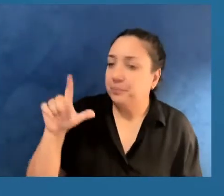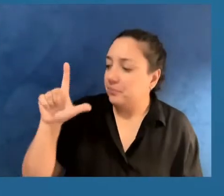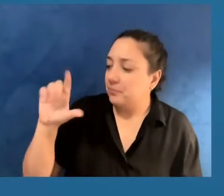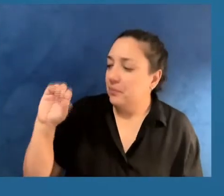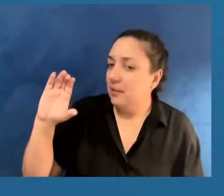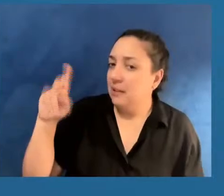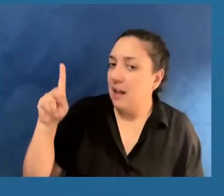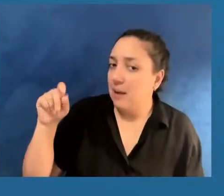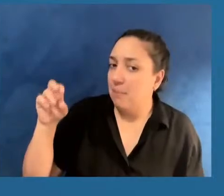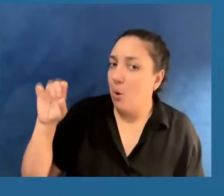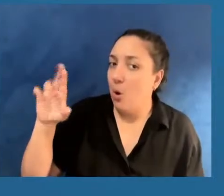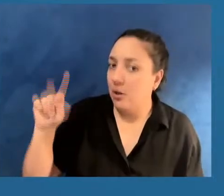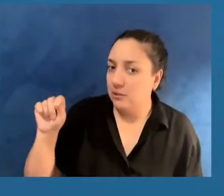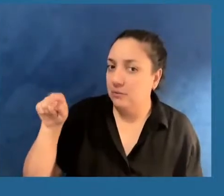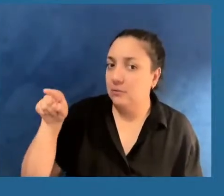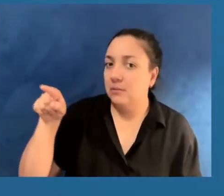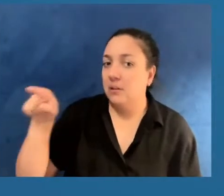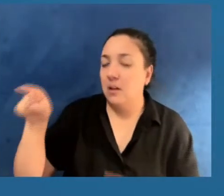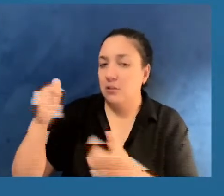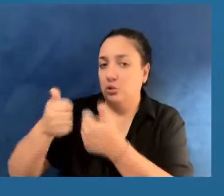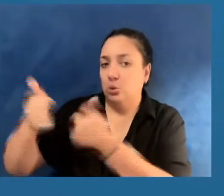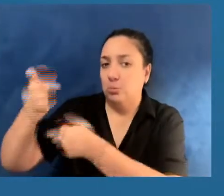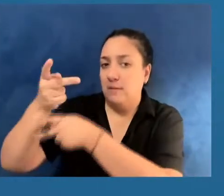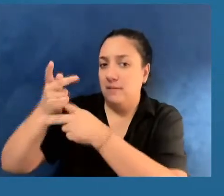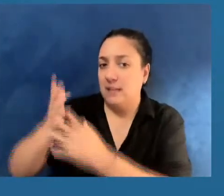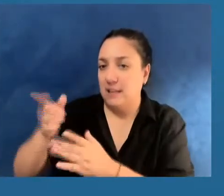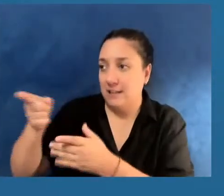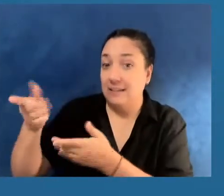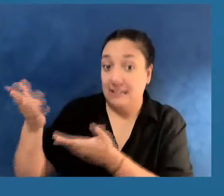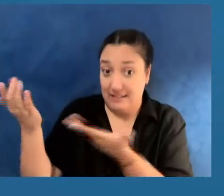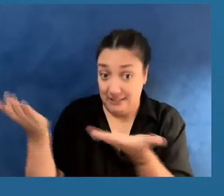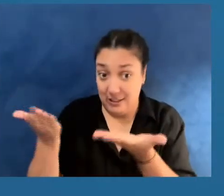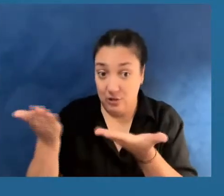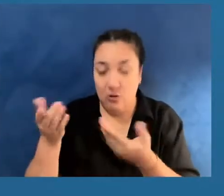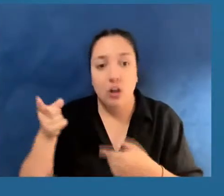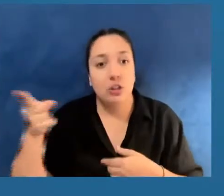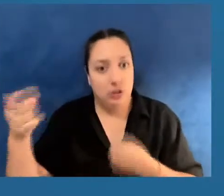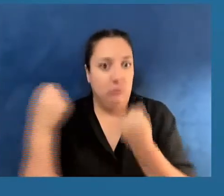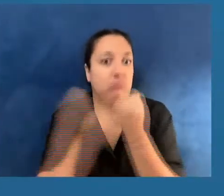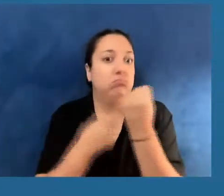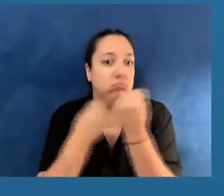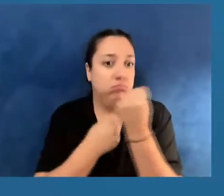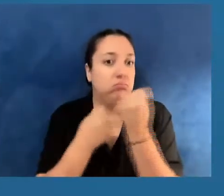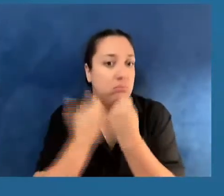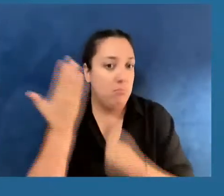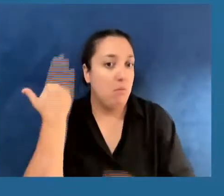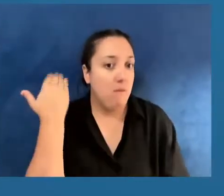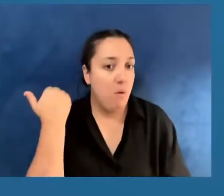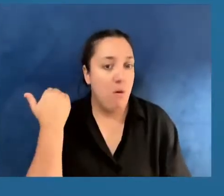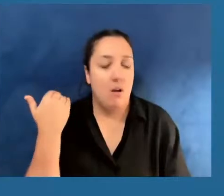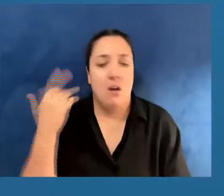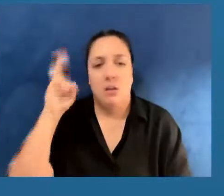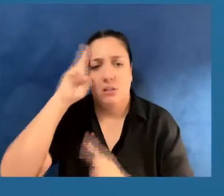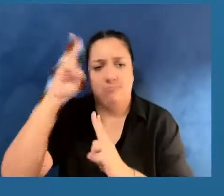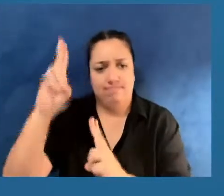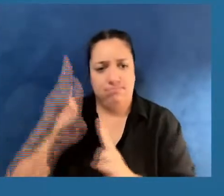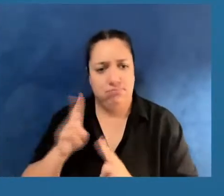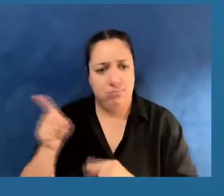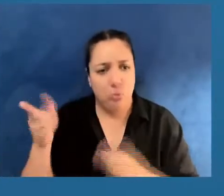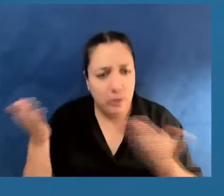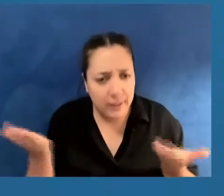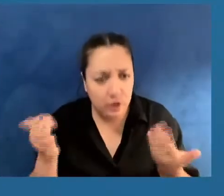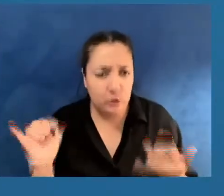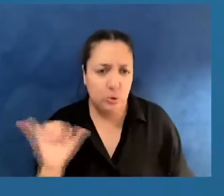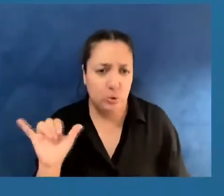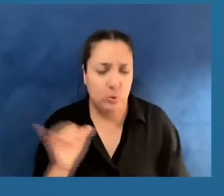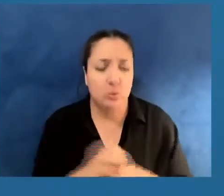was a forerunner in doing this when no one else was, so it's really an honor to have you here as well. And we're going